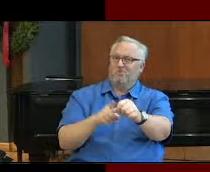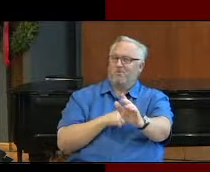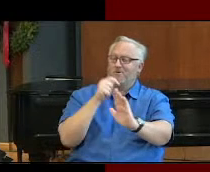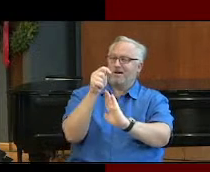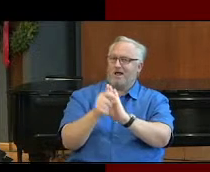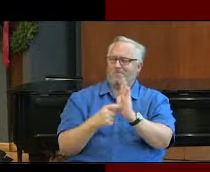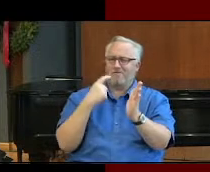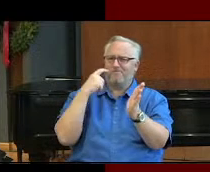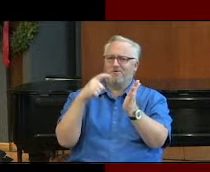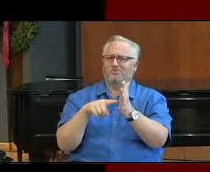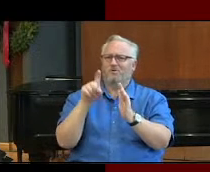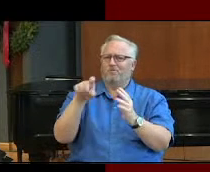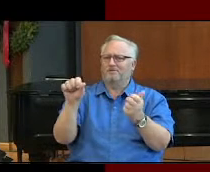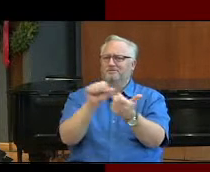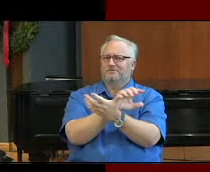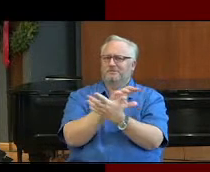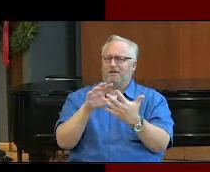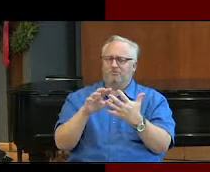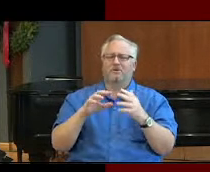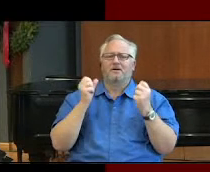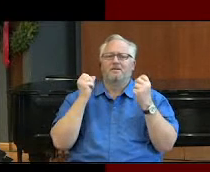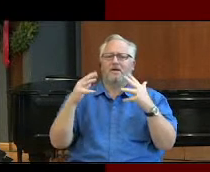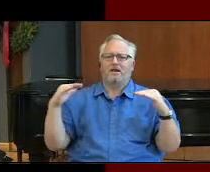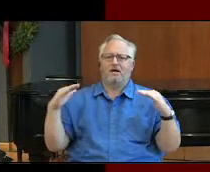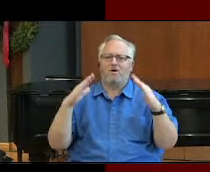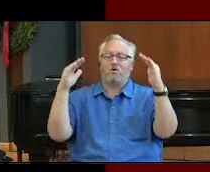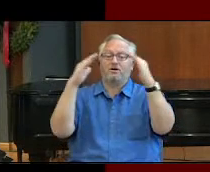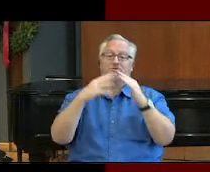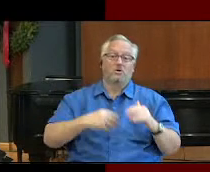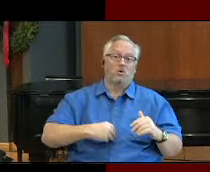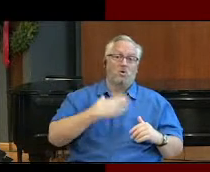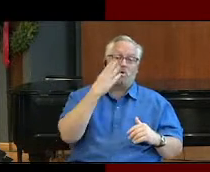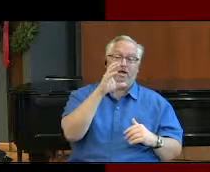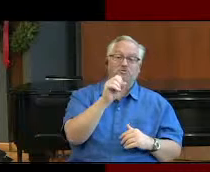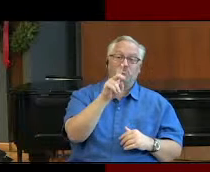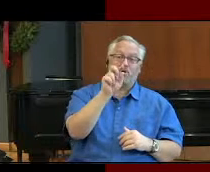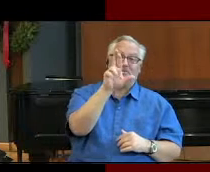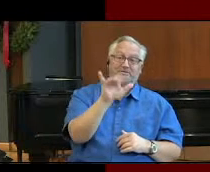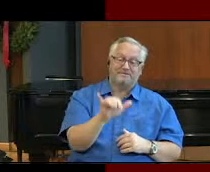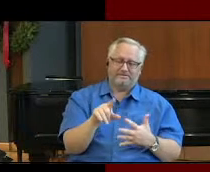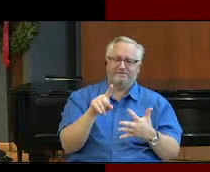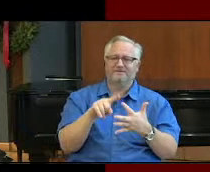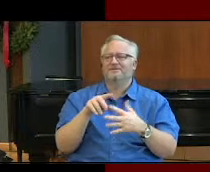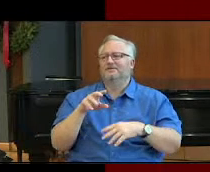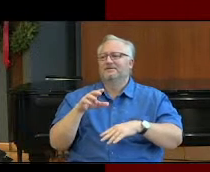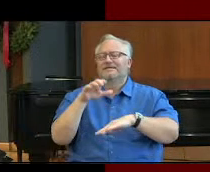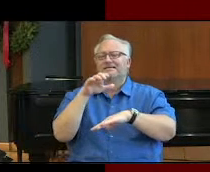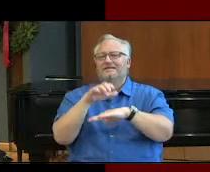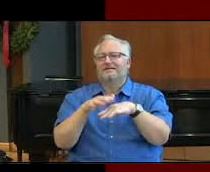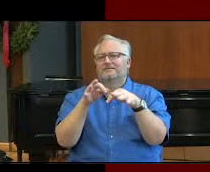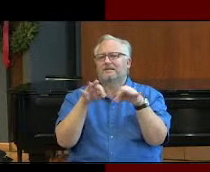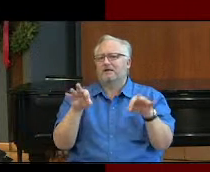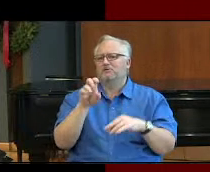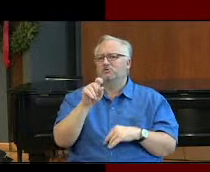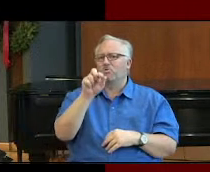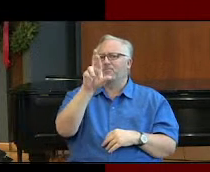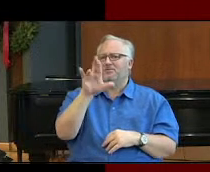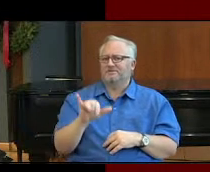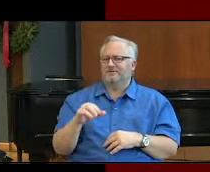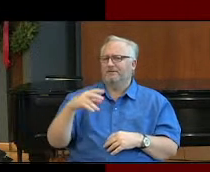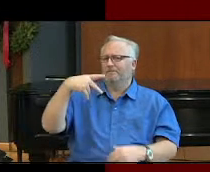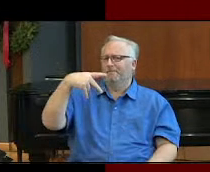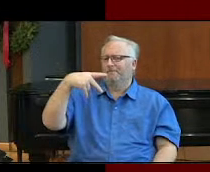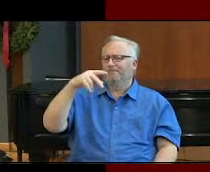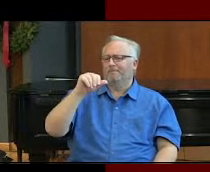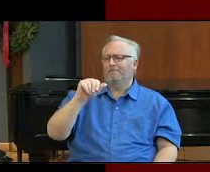dismantle many hierarchies: white supremacy, religious nationalism, English language supremacy,